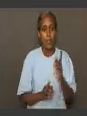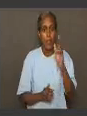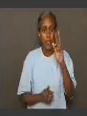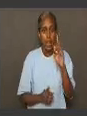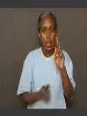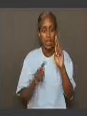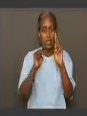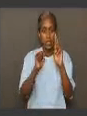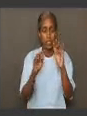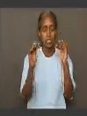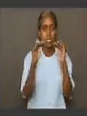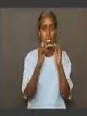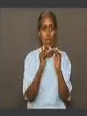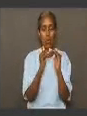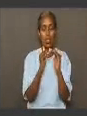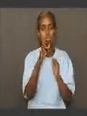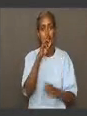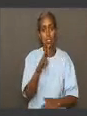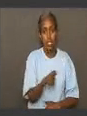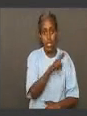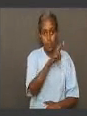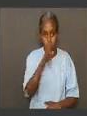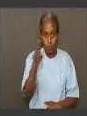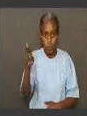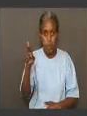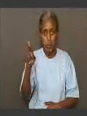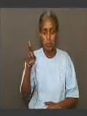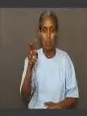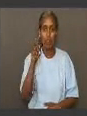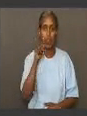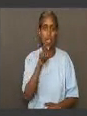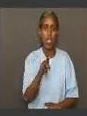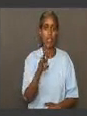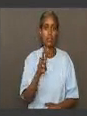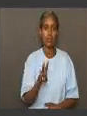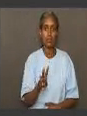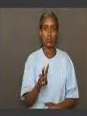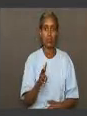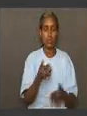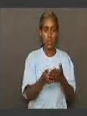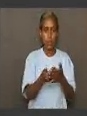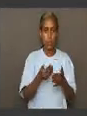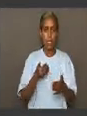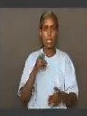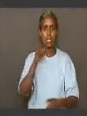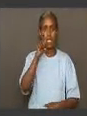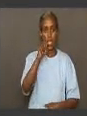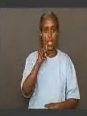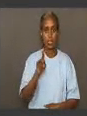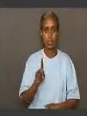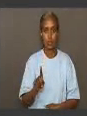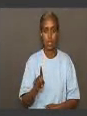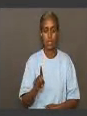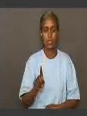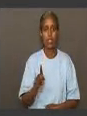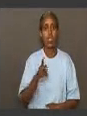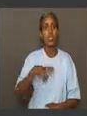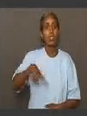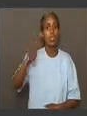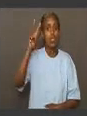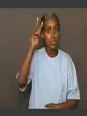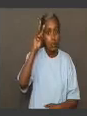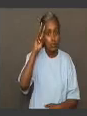RT equals the square root of x2 minus x1